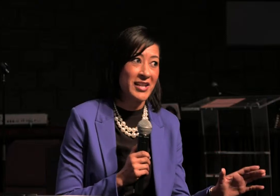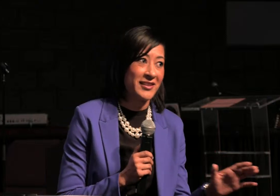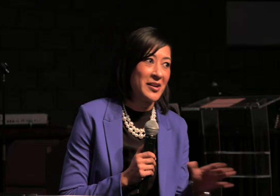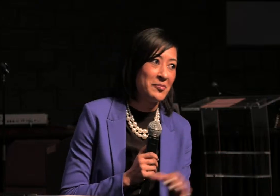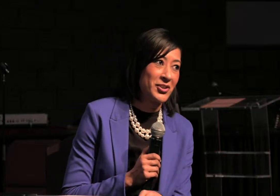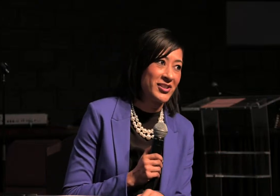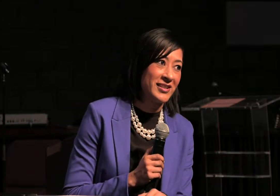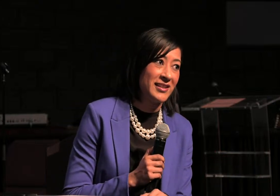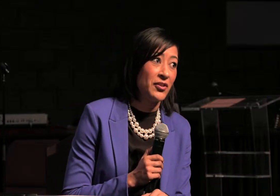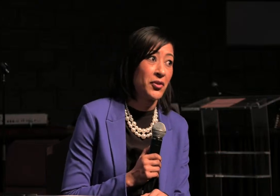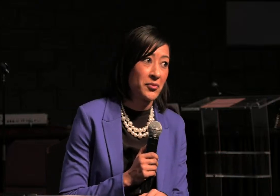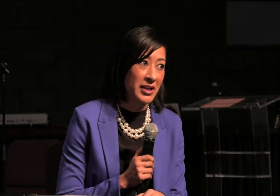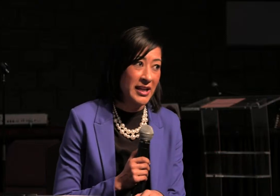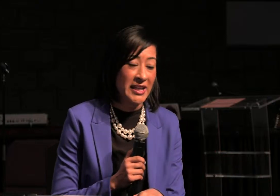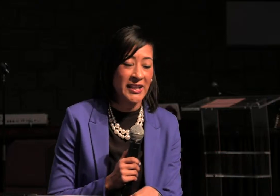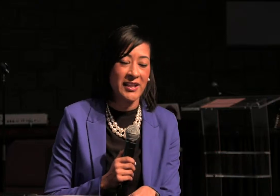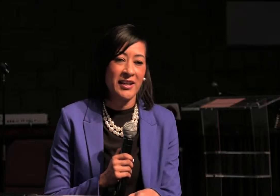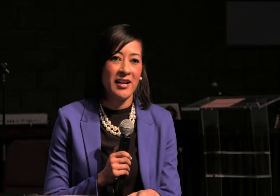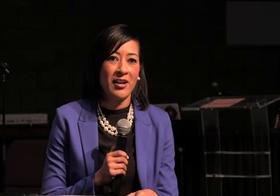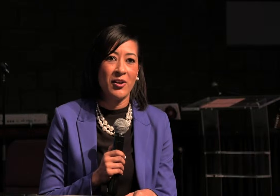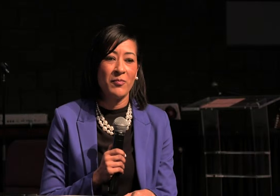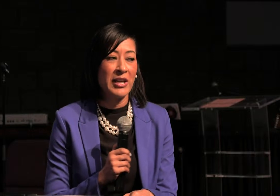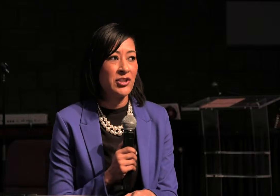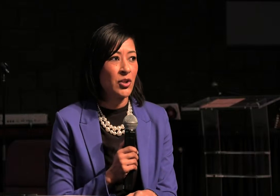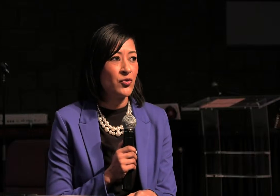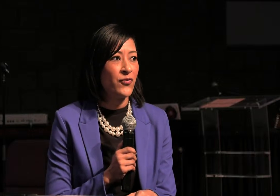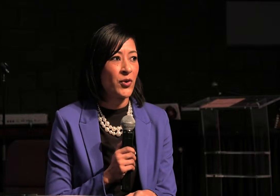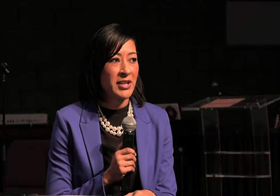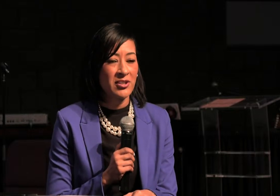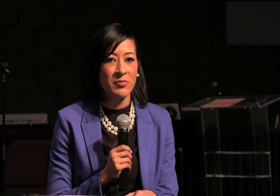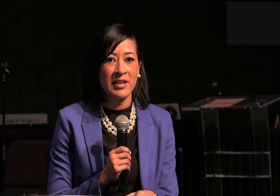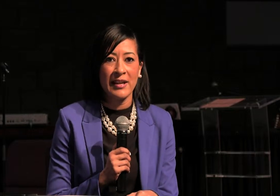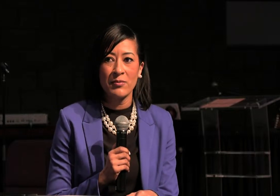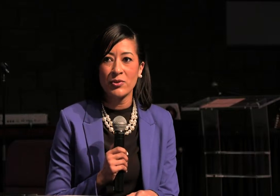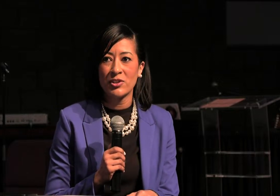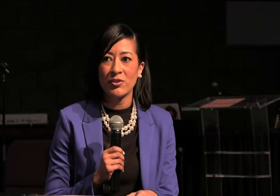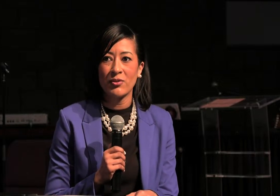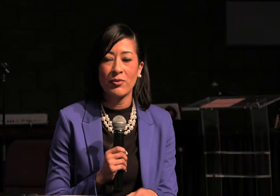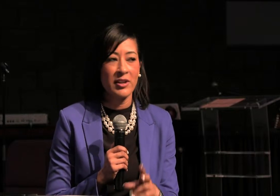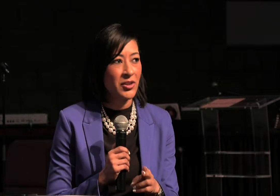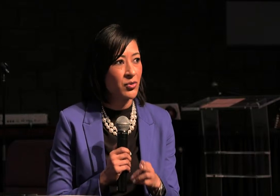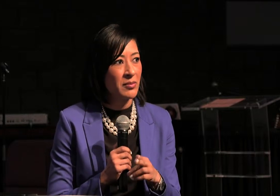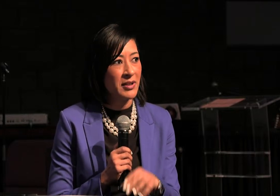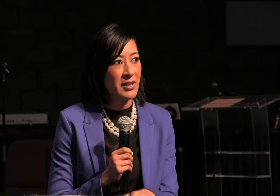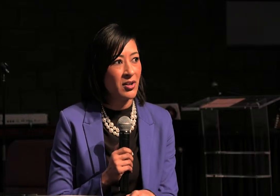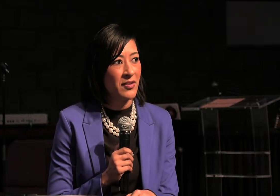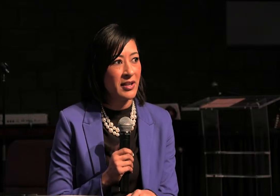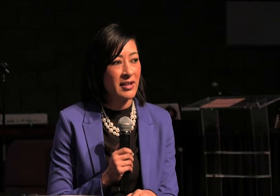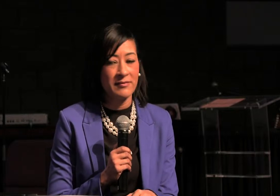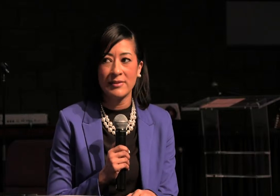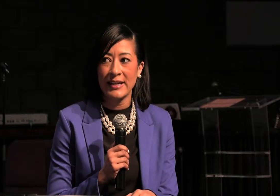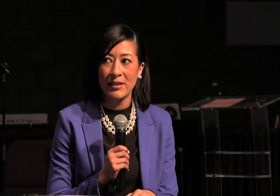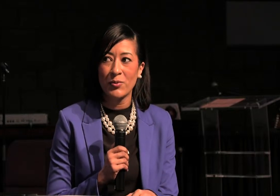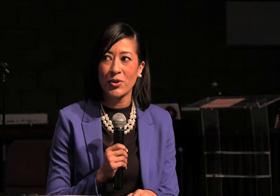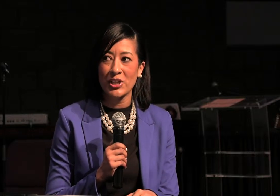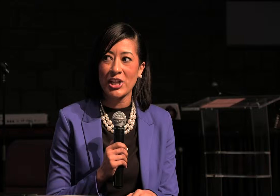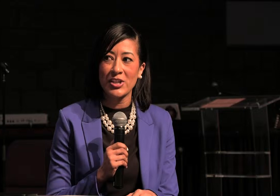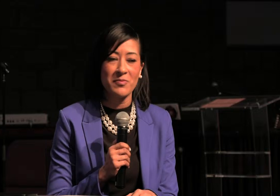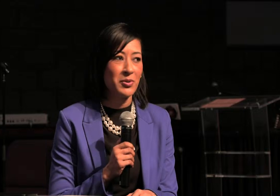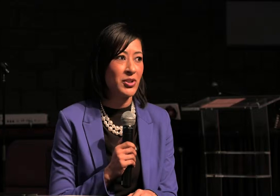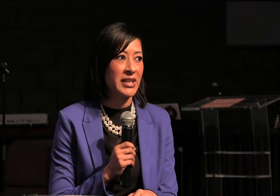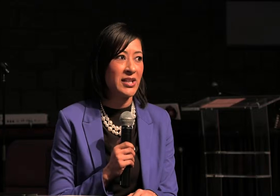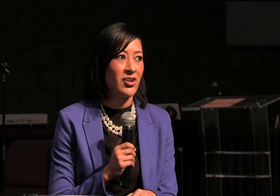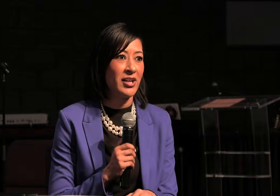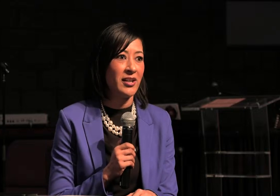Lucian Yates accomplished this in 3. Wow. And so for us to be able to cut the ribbon on the Diane Porter